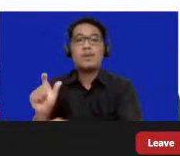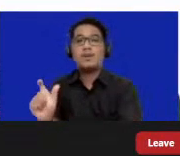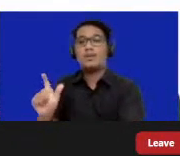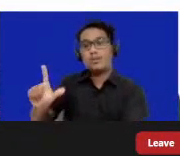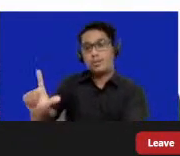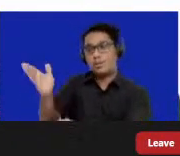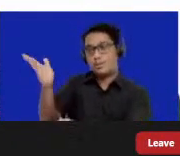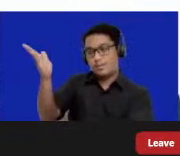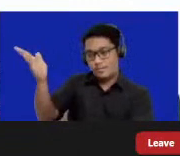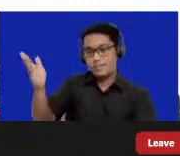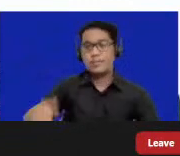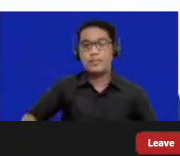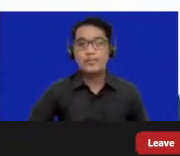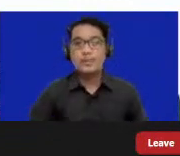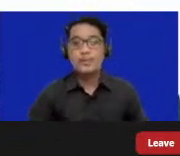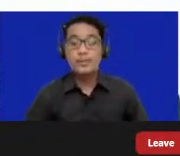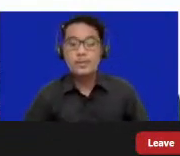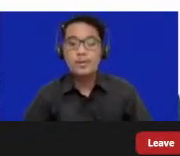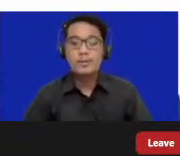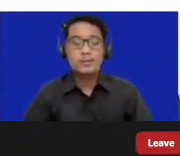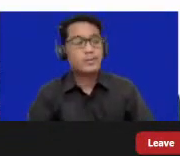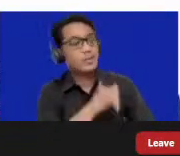Thank you again.